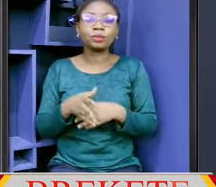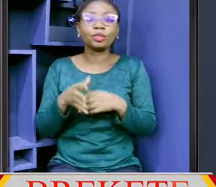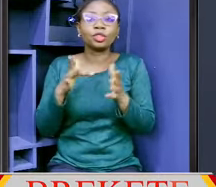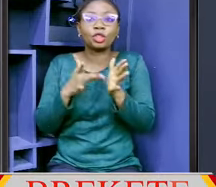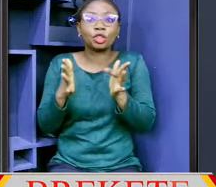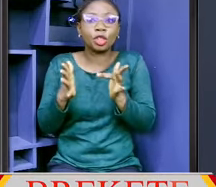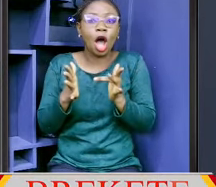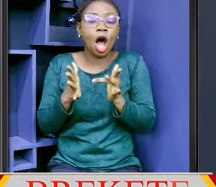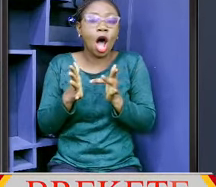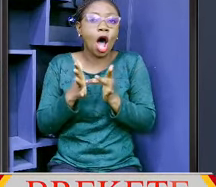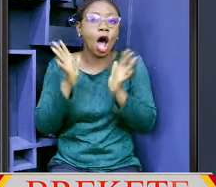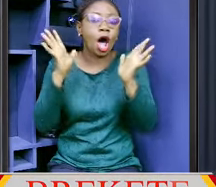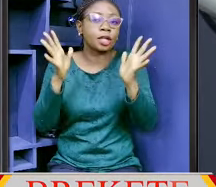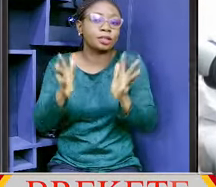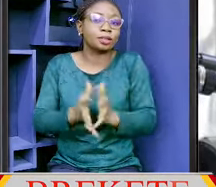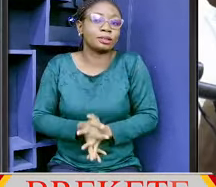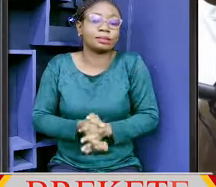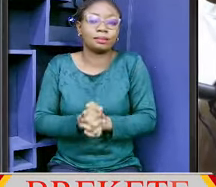Jesus!